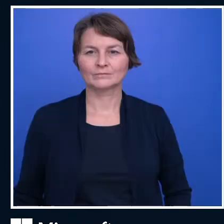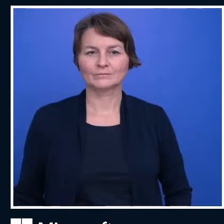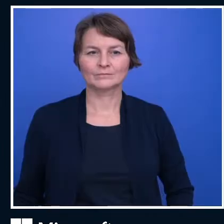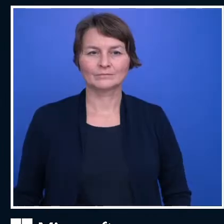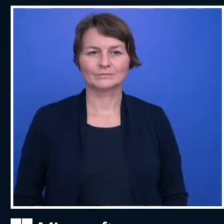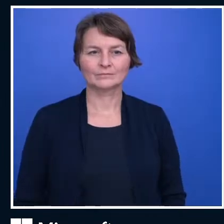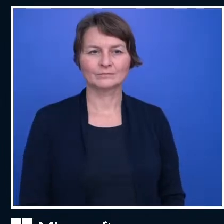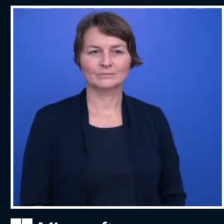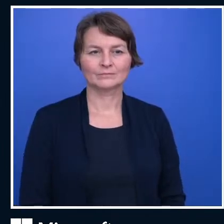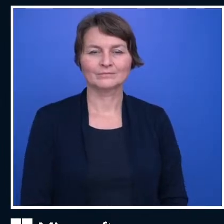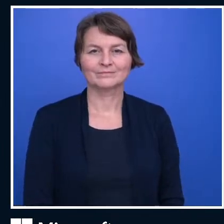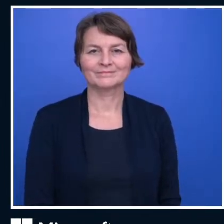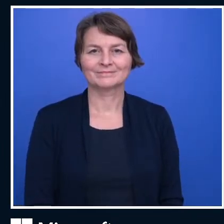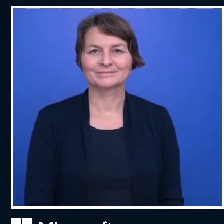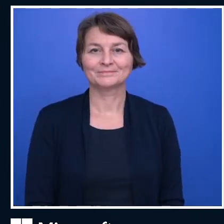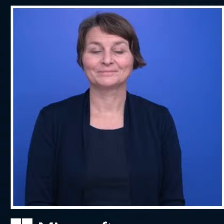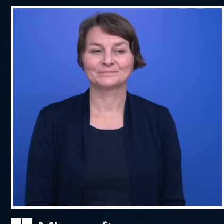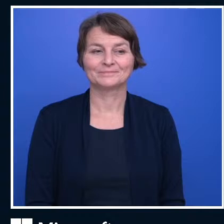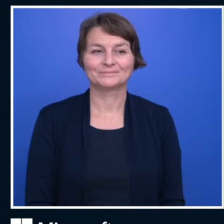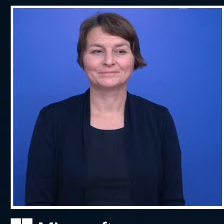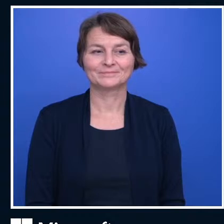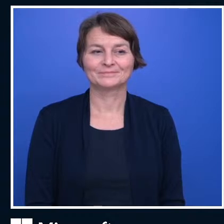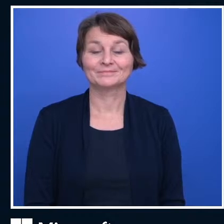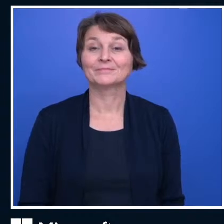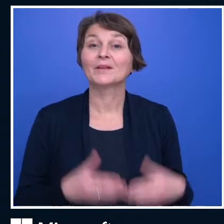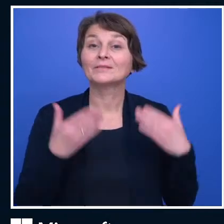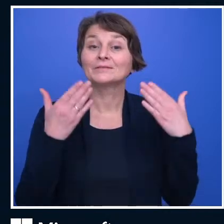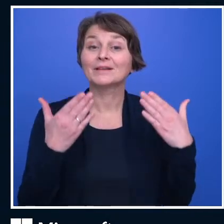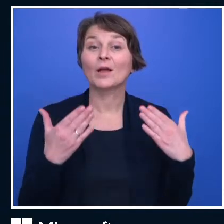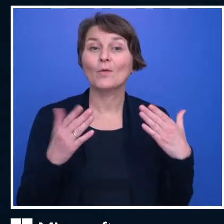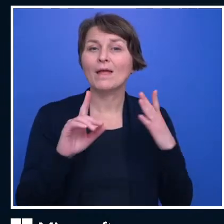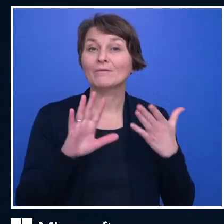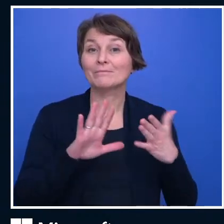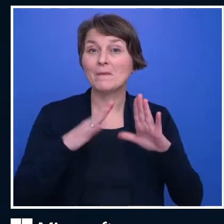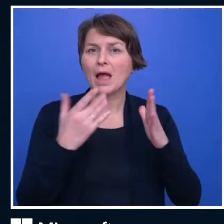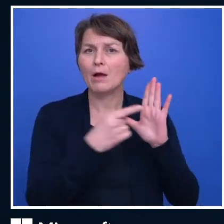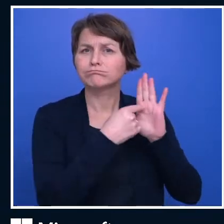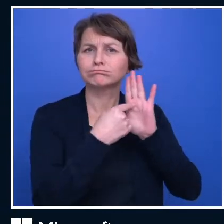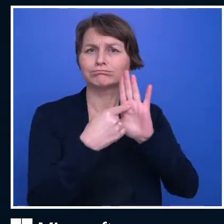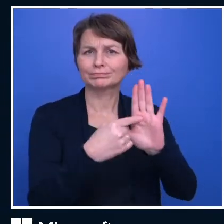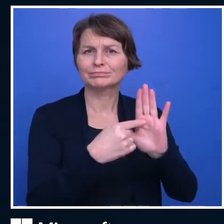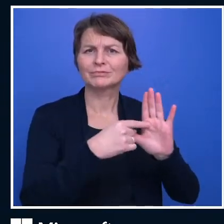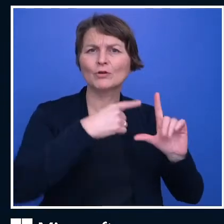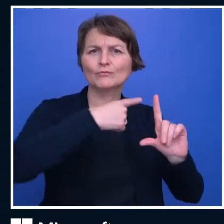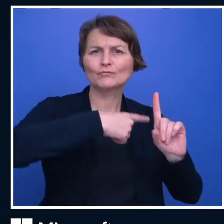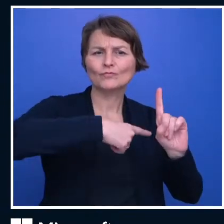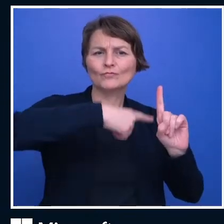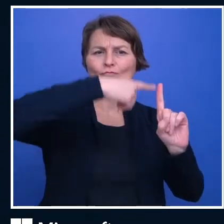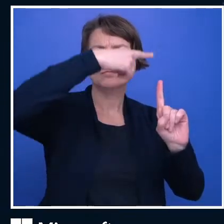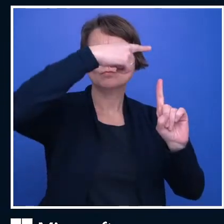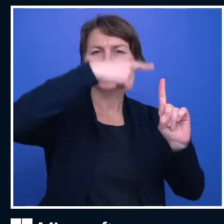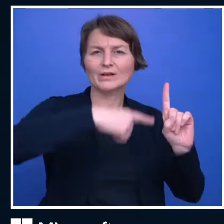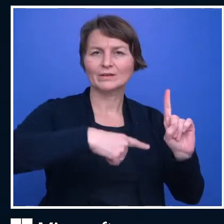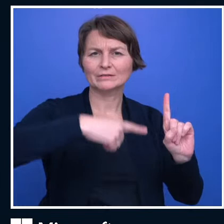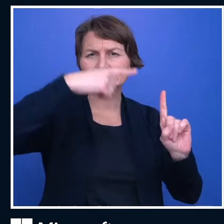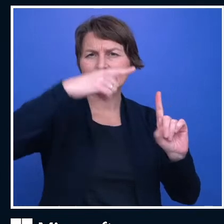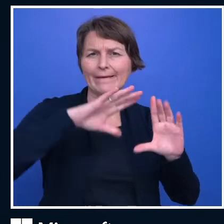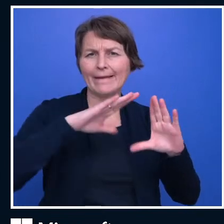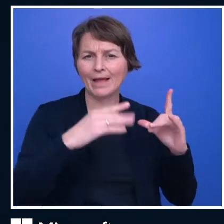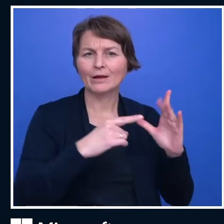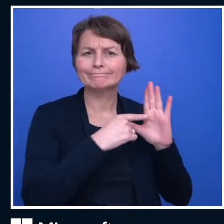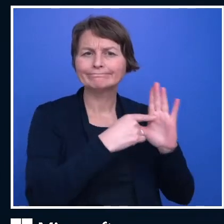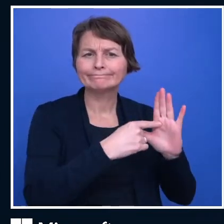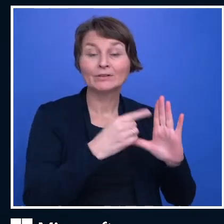sorry. So we have the frequency representation, which is being ultimately used up for obtaining the spectrogram